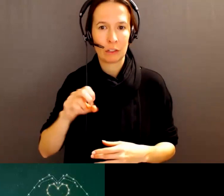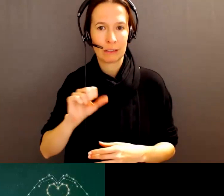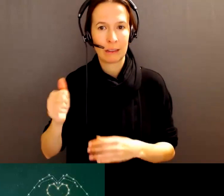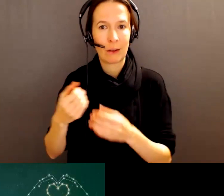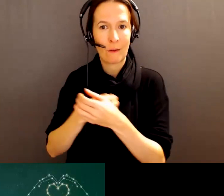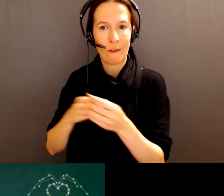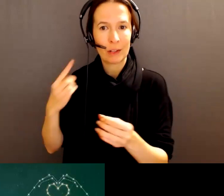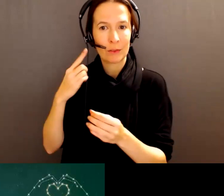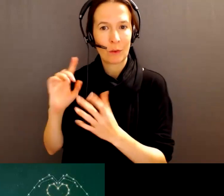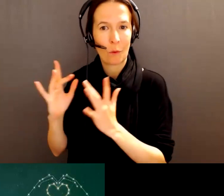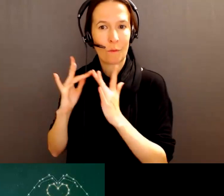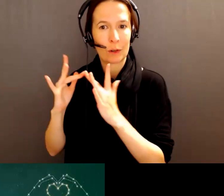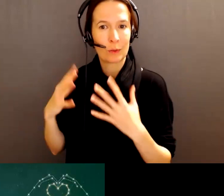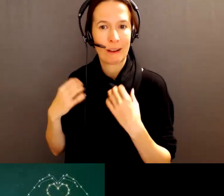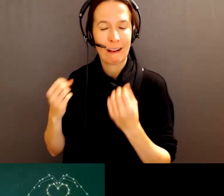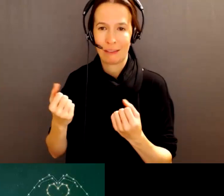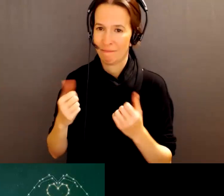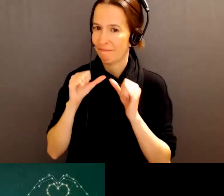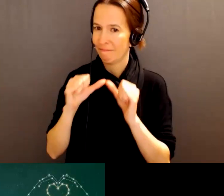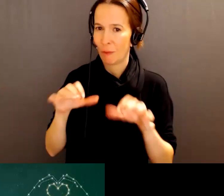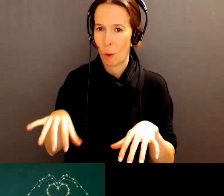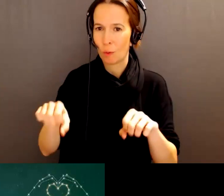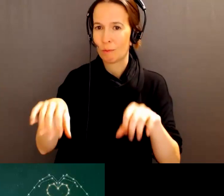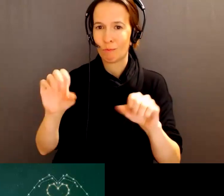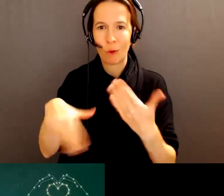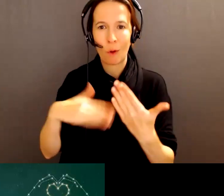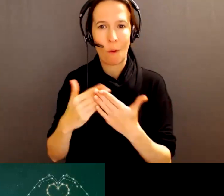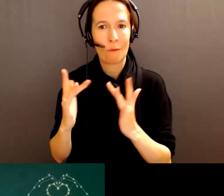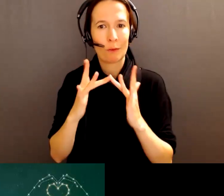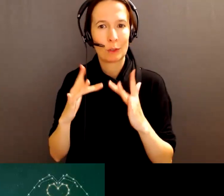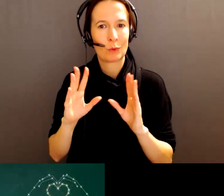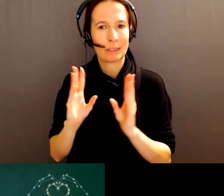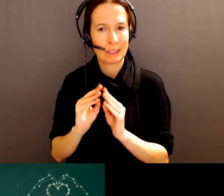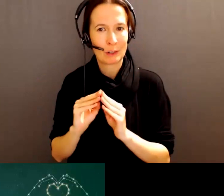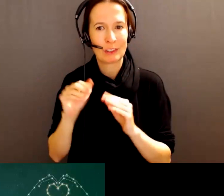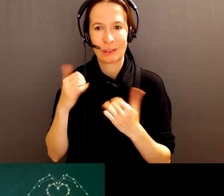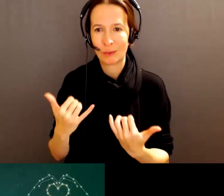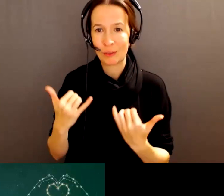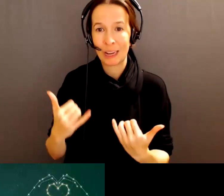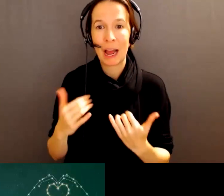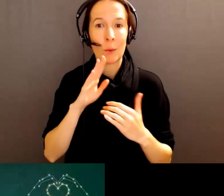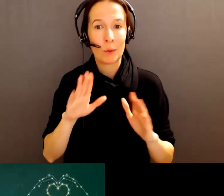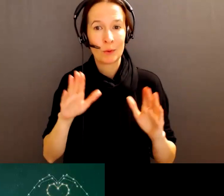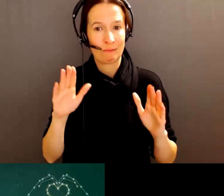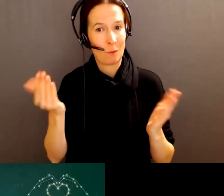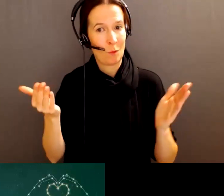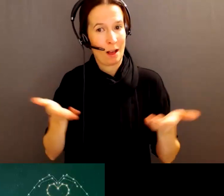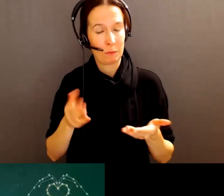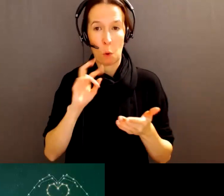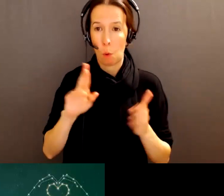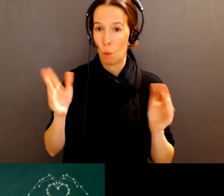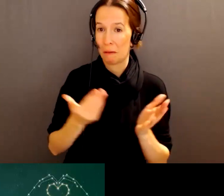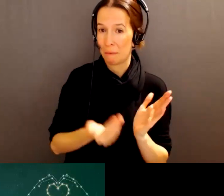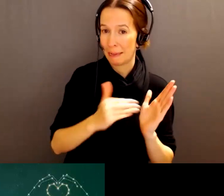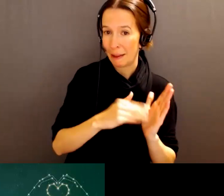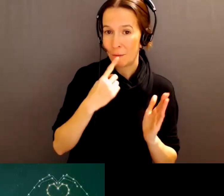I continue to be your host for these virtual sessions today, and it's my pleasure to welcome or re-welcome you to the day 2